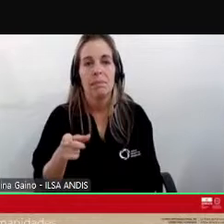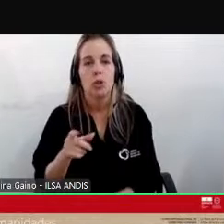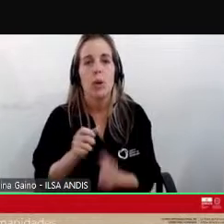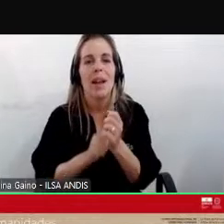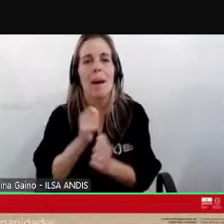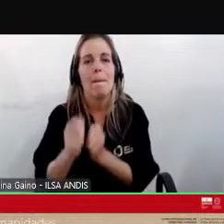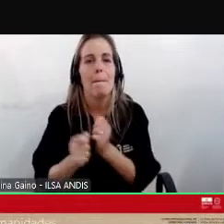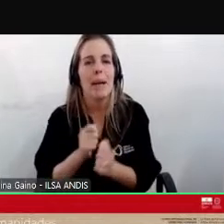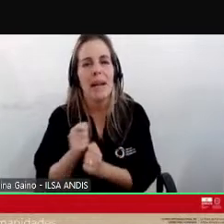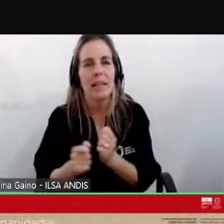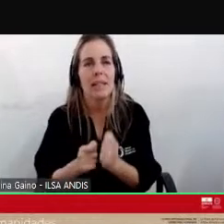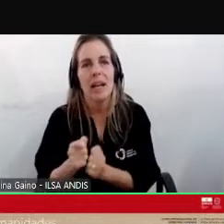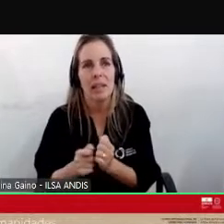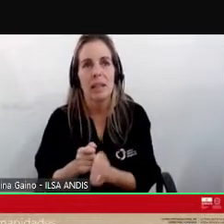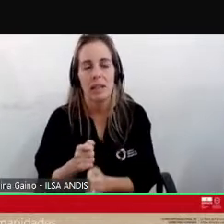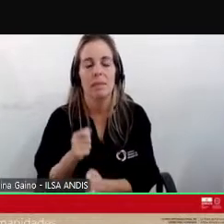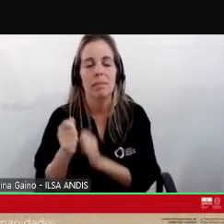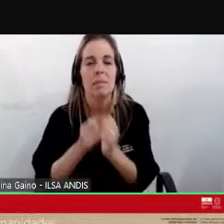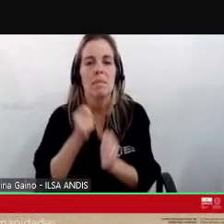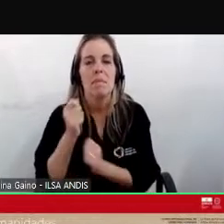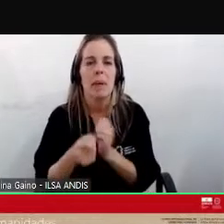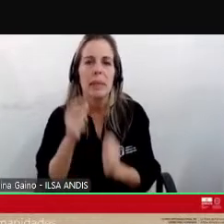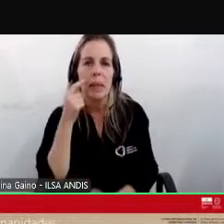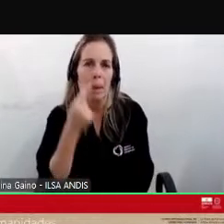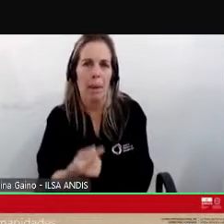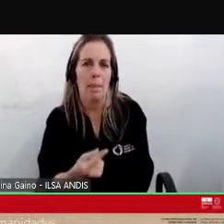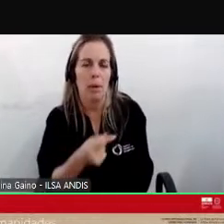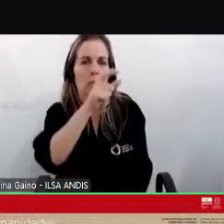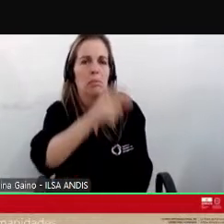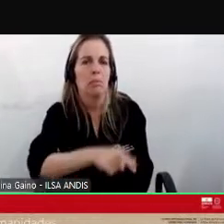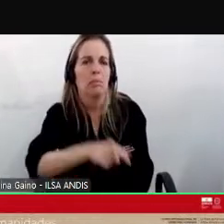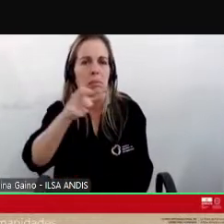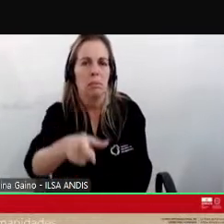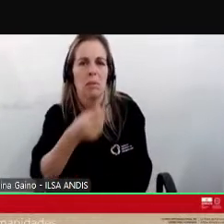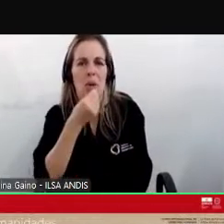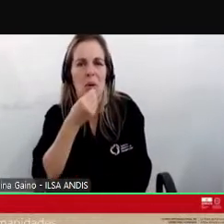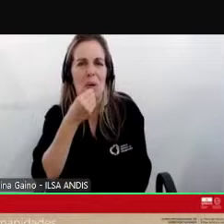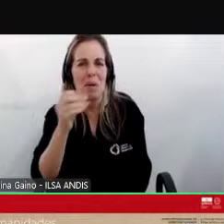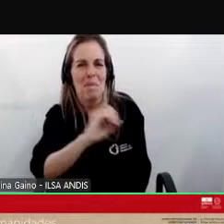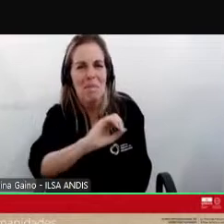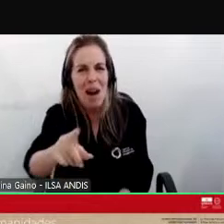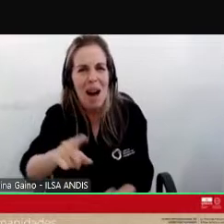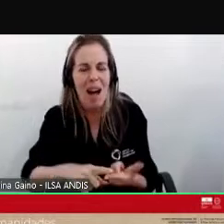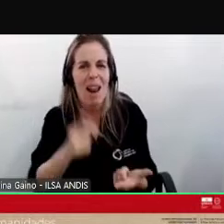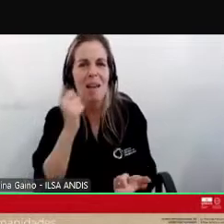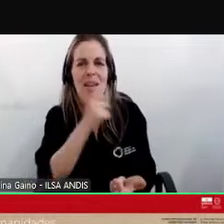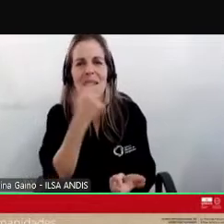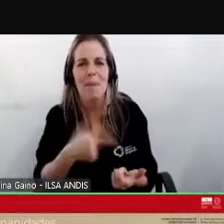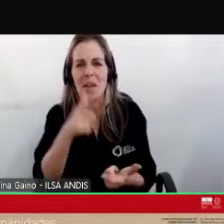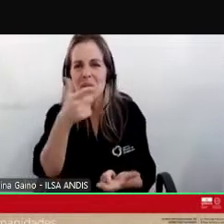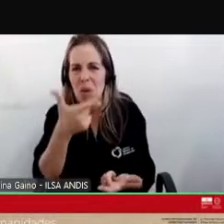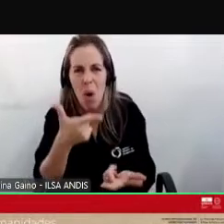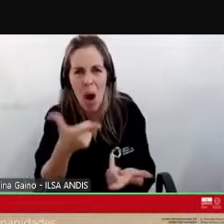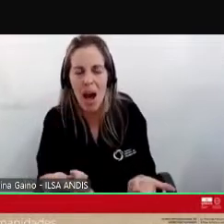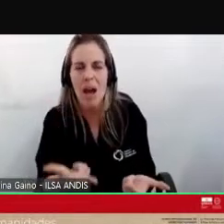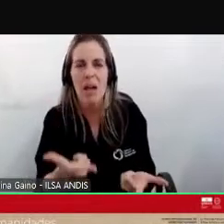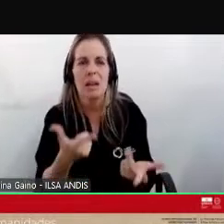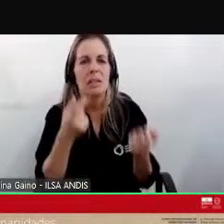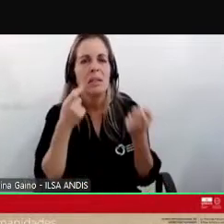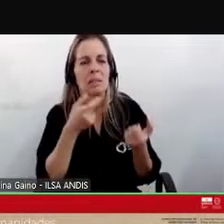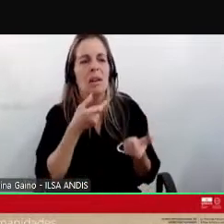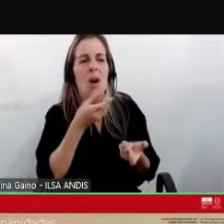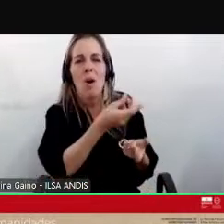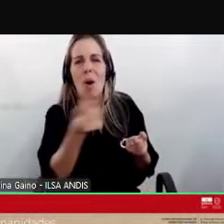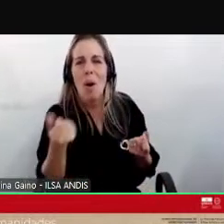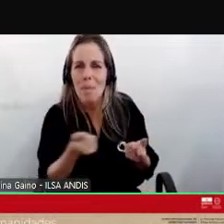not provided with sufficient food or, for example, medications, and they have to buy these goods on credit from company stores without